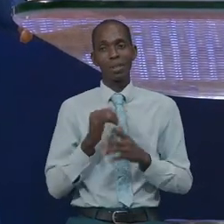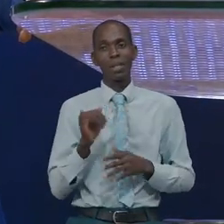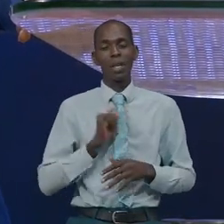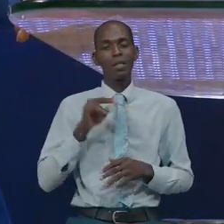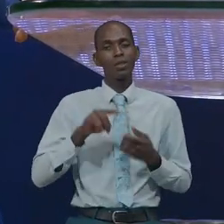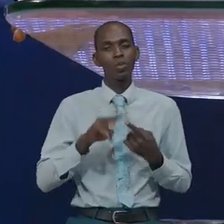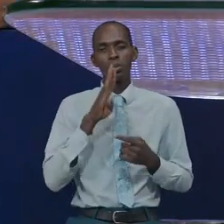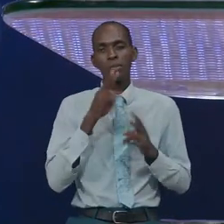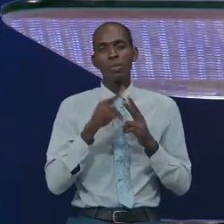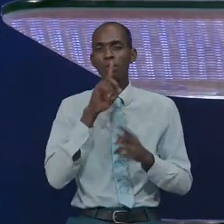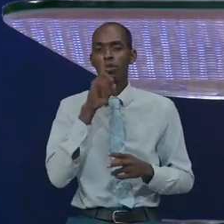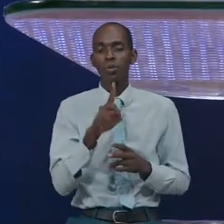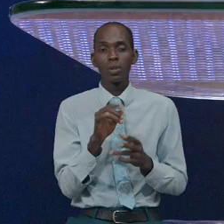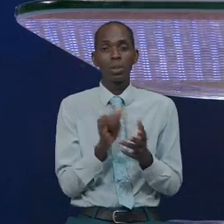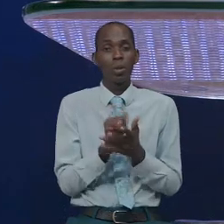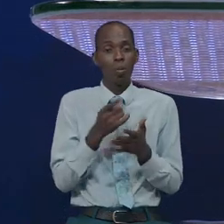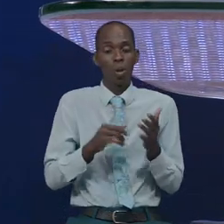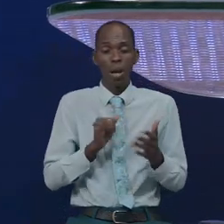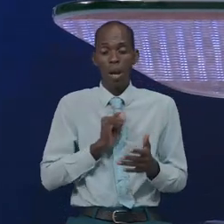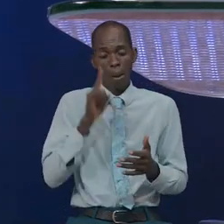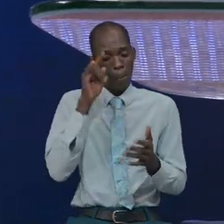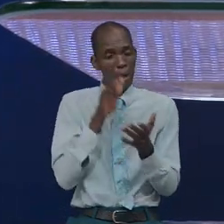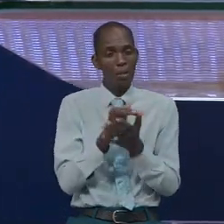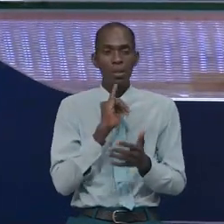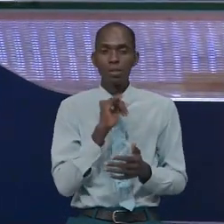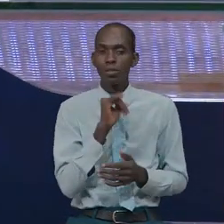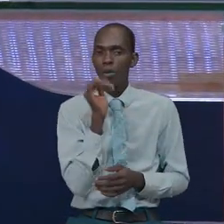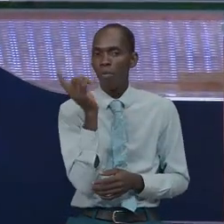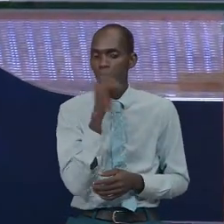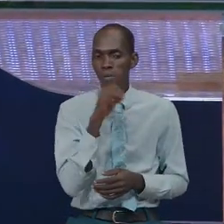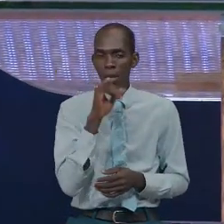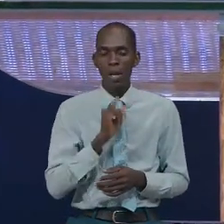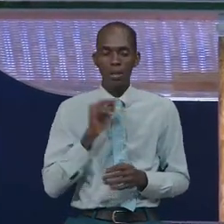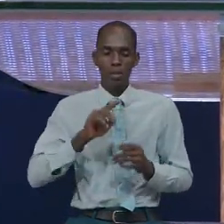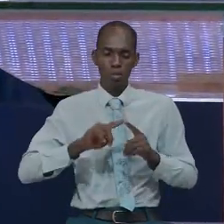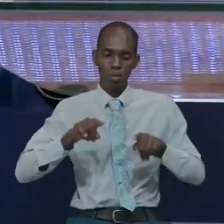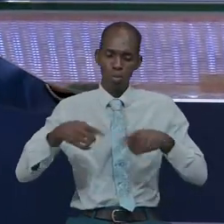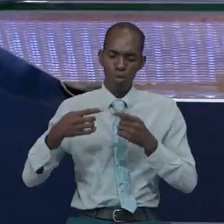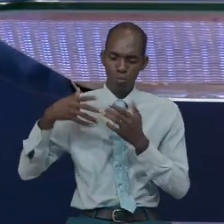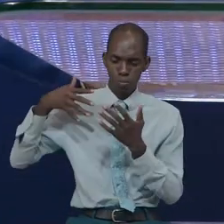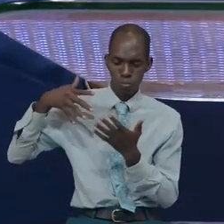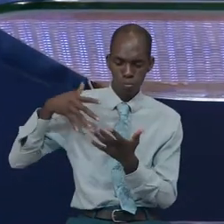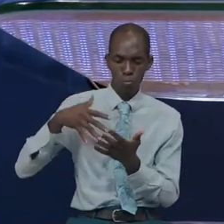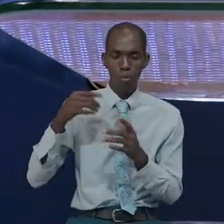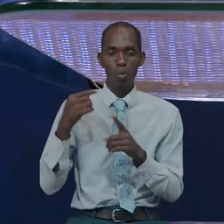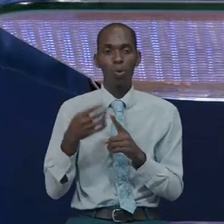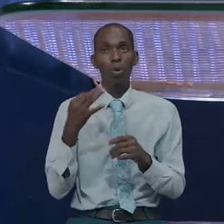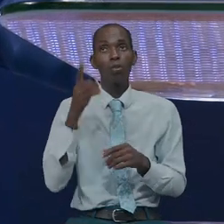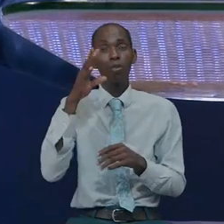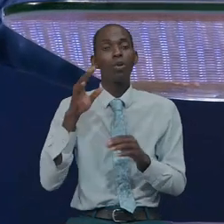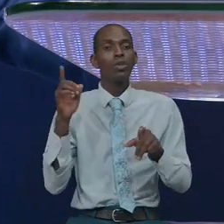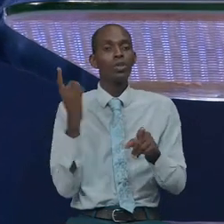sure that what I believe is not fake. And I have to delve into the Word of God just like I did